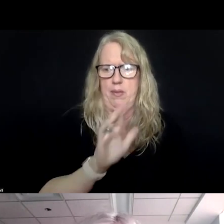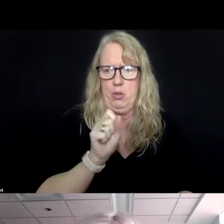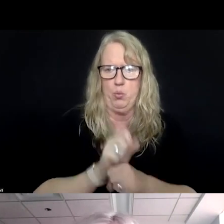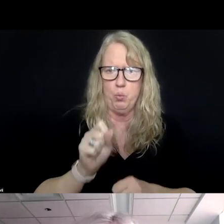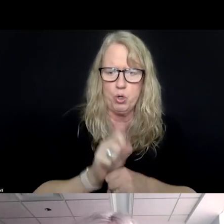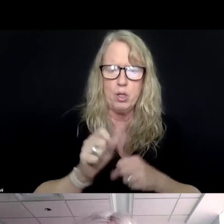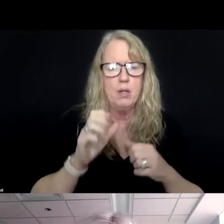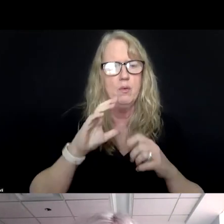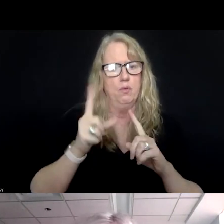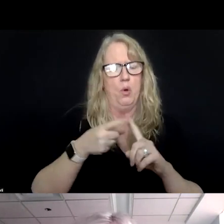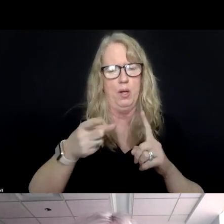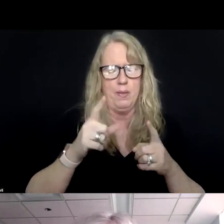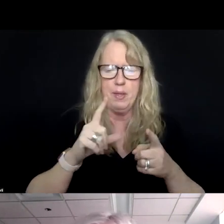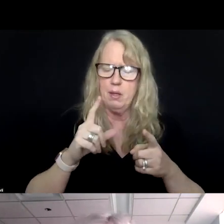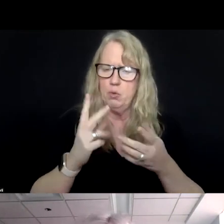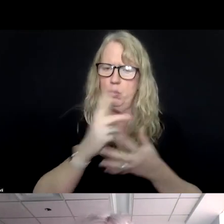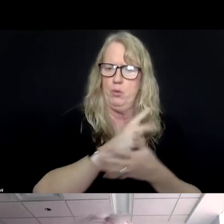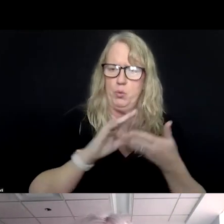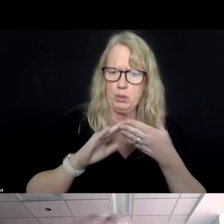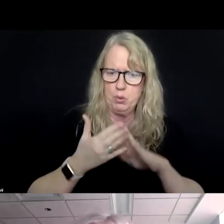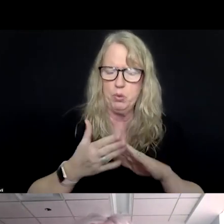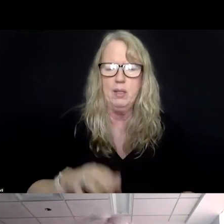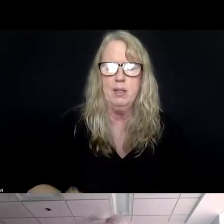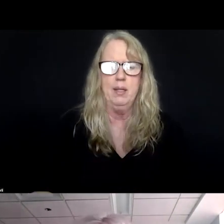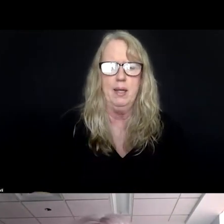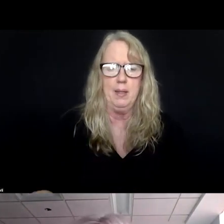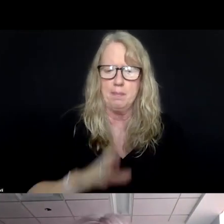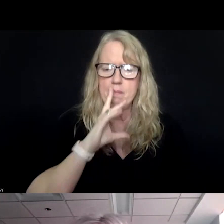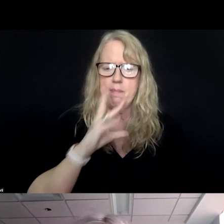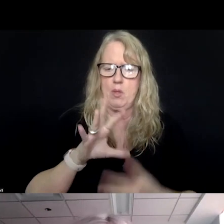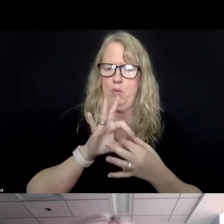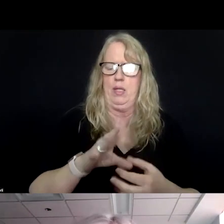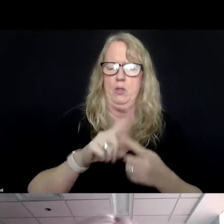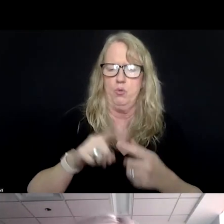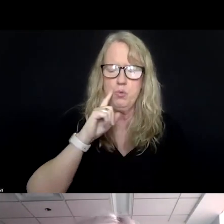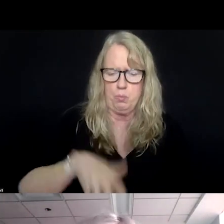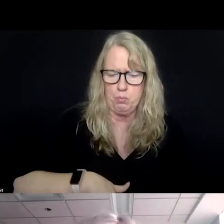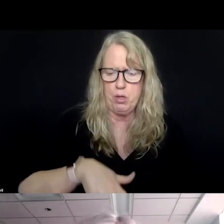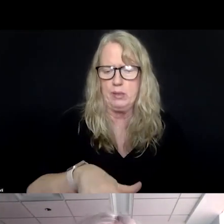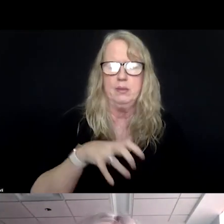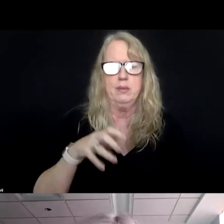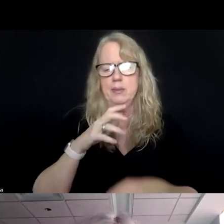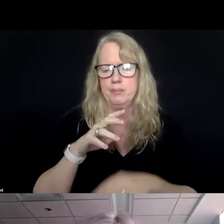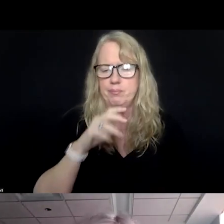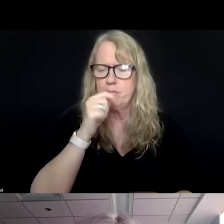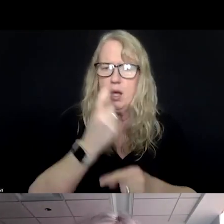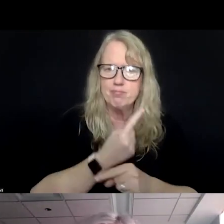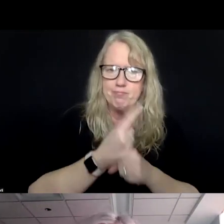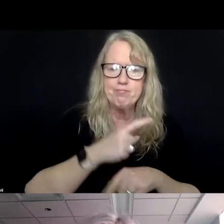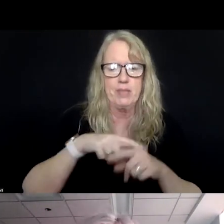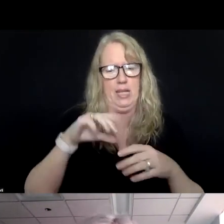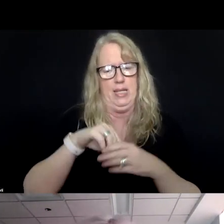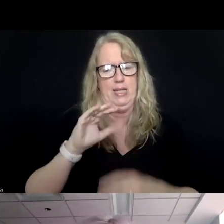mortality review committees that are really delving into pregnancy relatedness to all of these untimely deaths in our